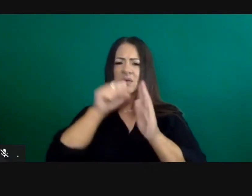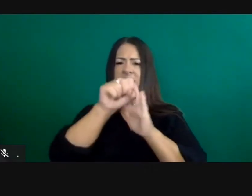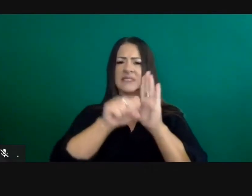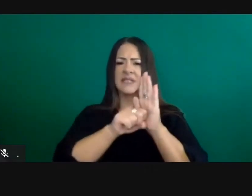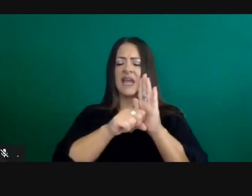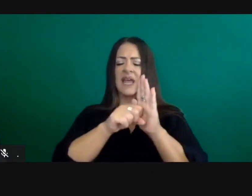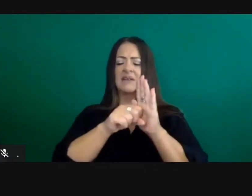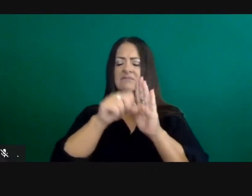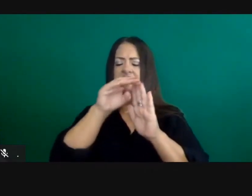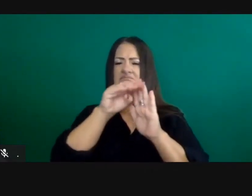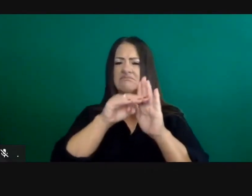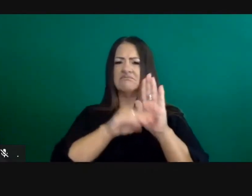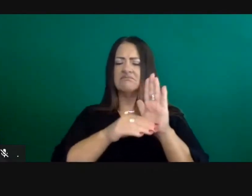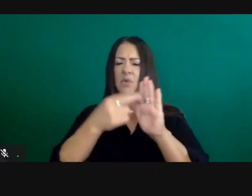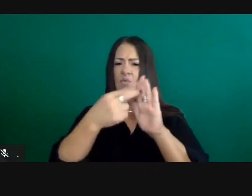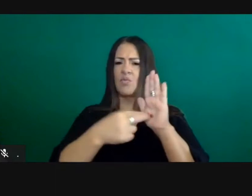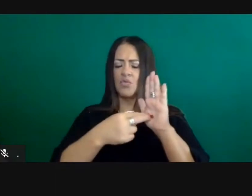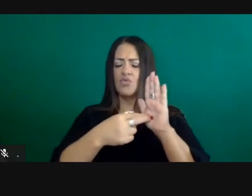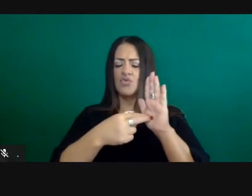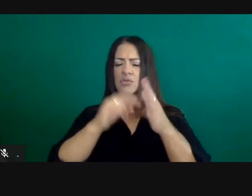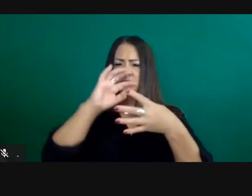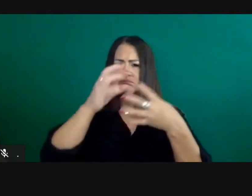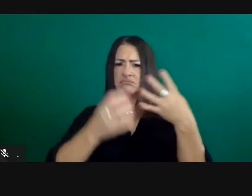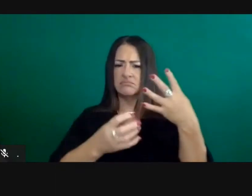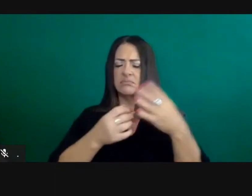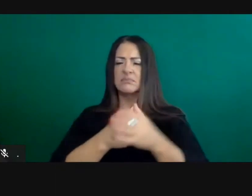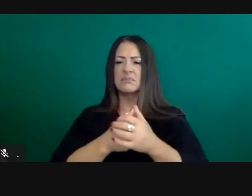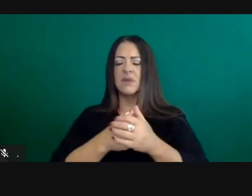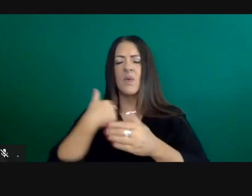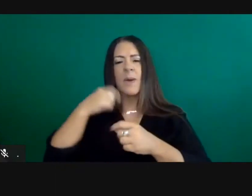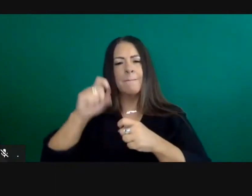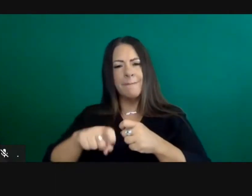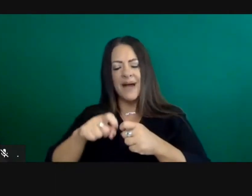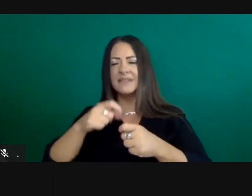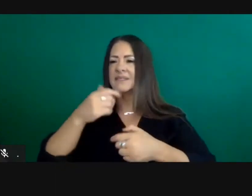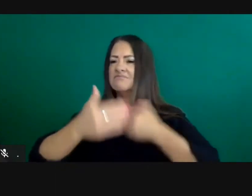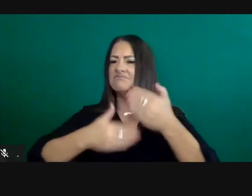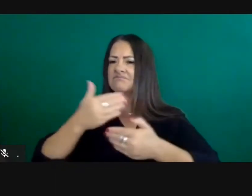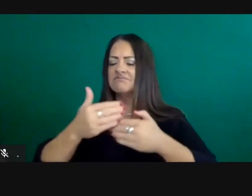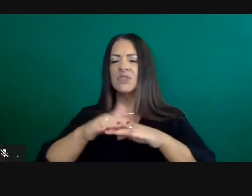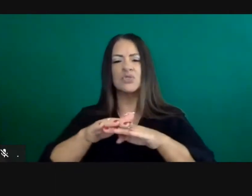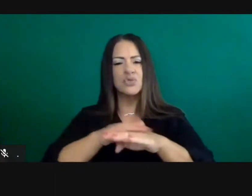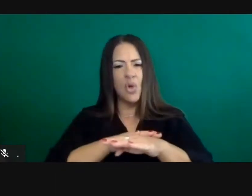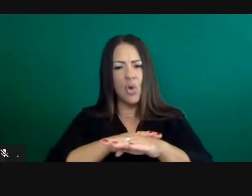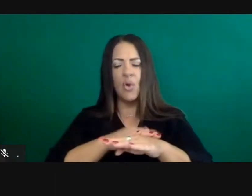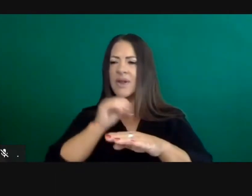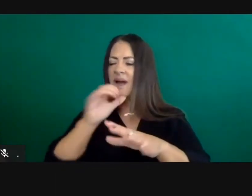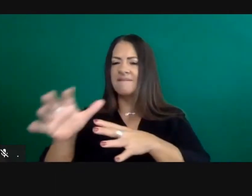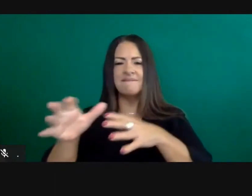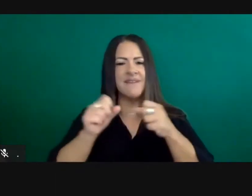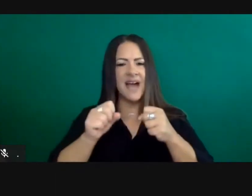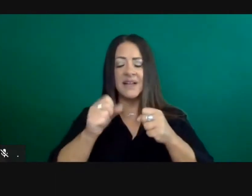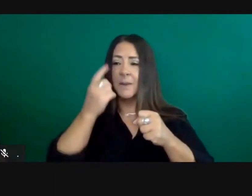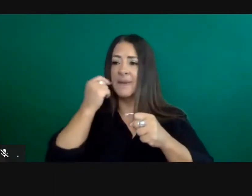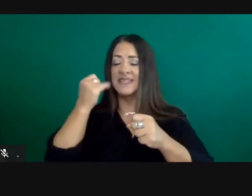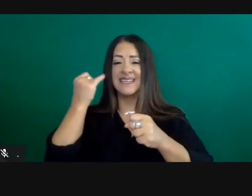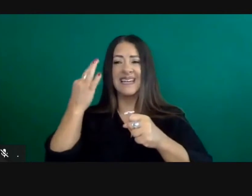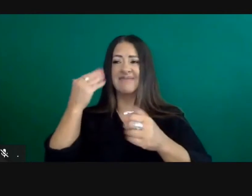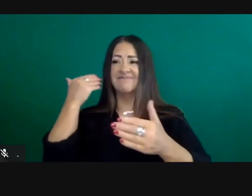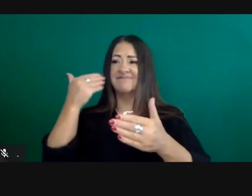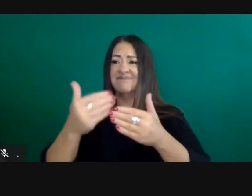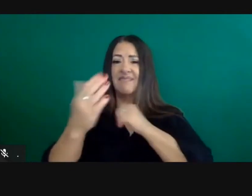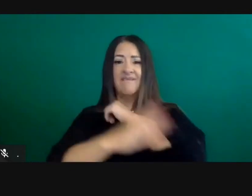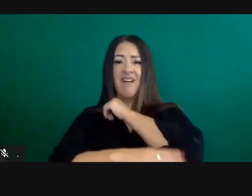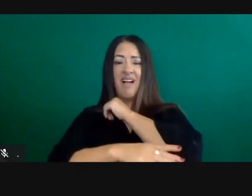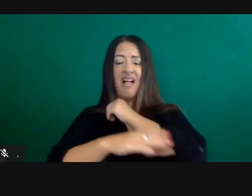continue moving through this in this slow and stringent way so we don't later in the fall have to make a big step backwards when we